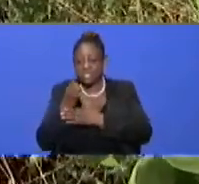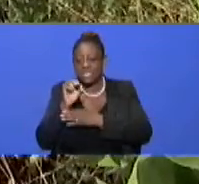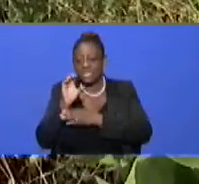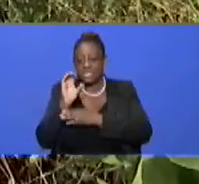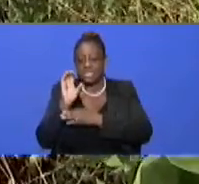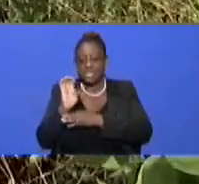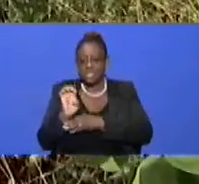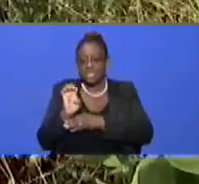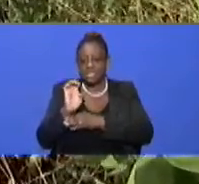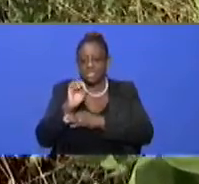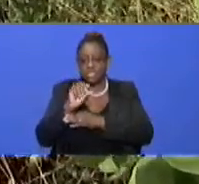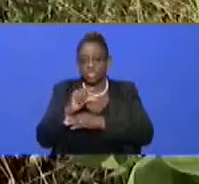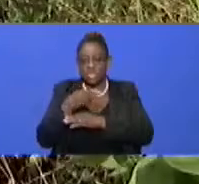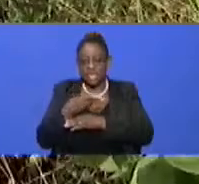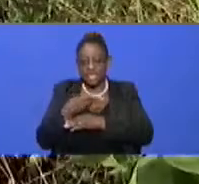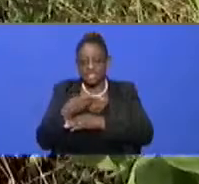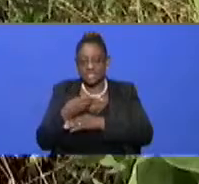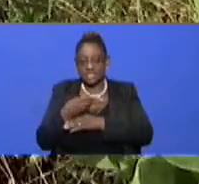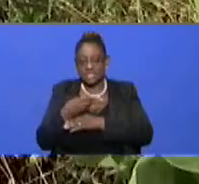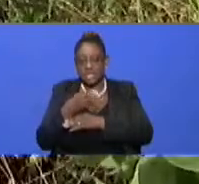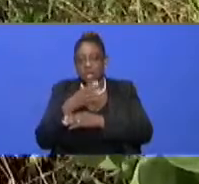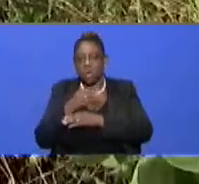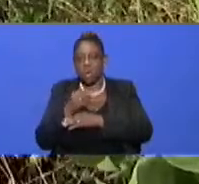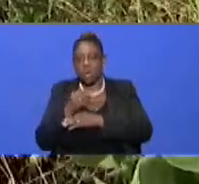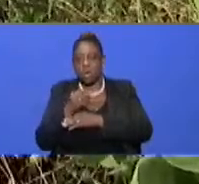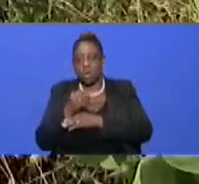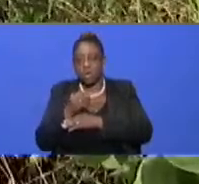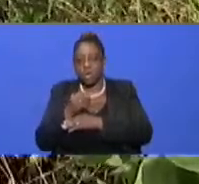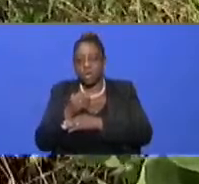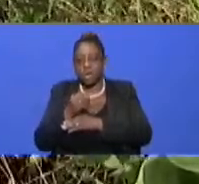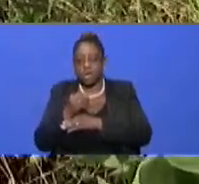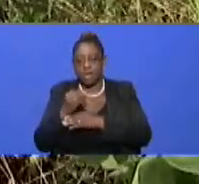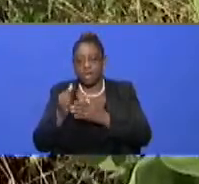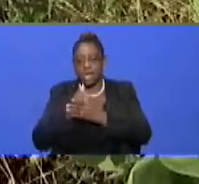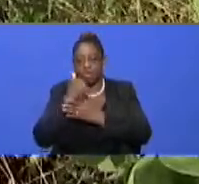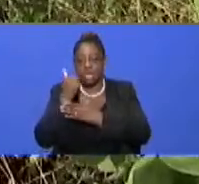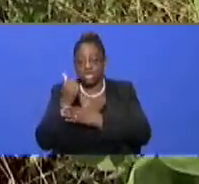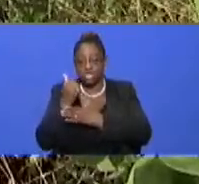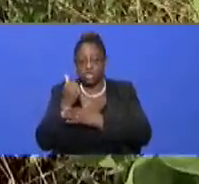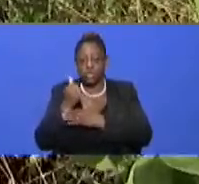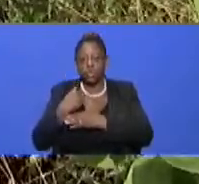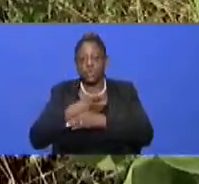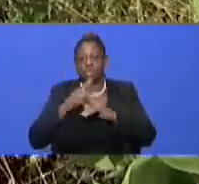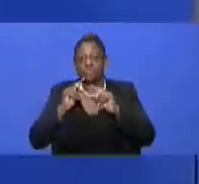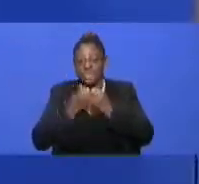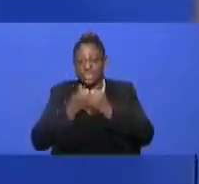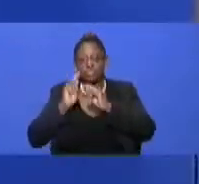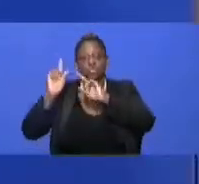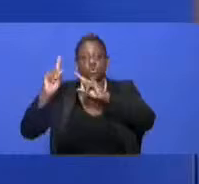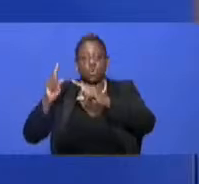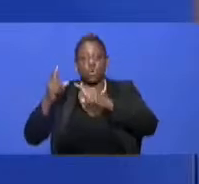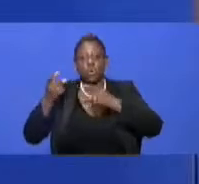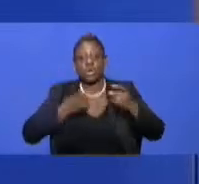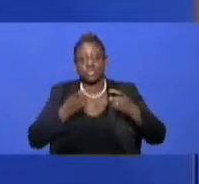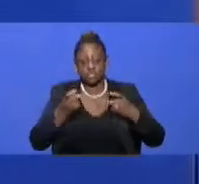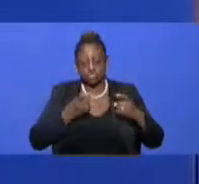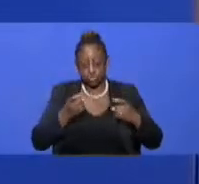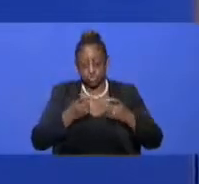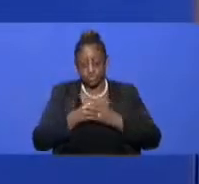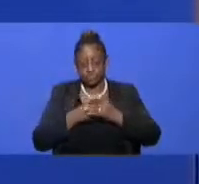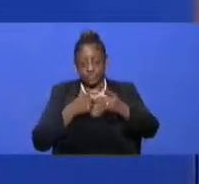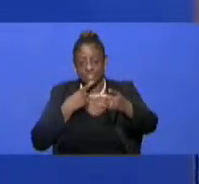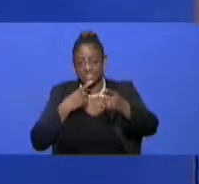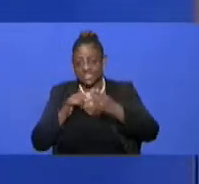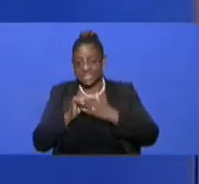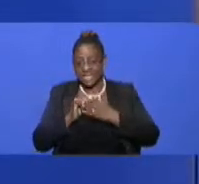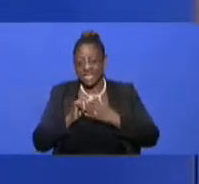DEHS, or the Ministry of Agriculture. And we have teams that have been trained to go out and deal with it. Now, the massive cane toad can grow